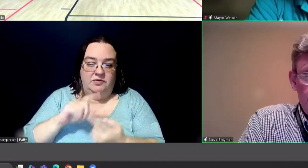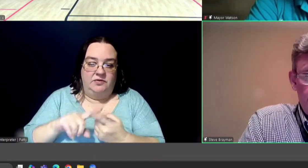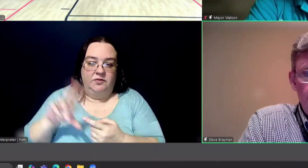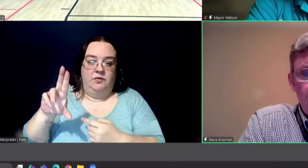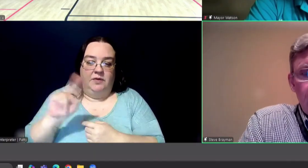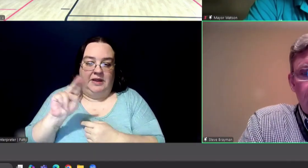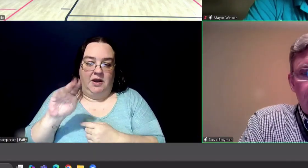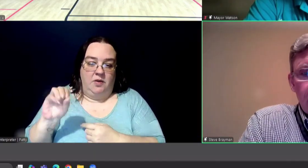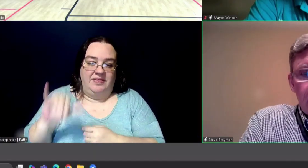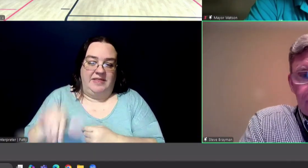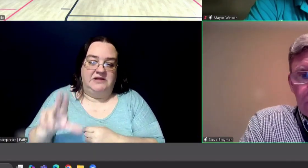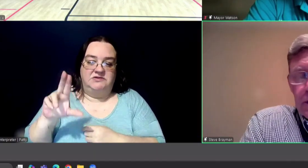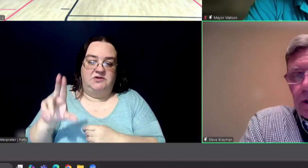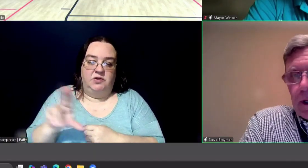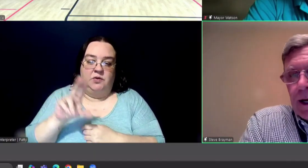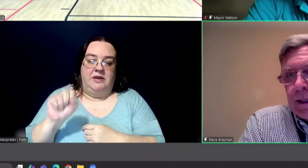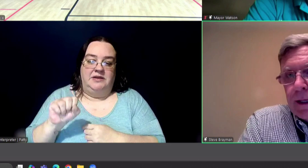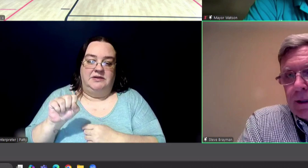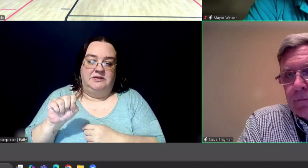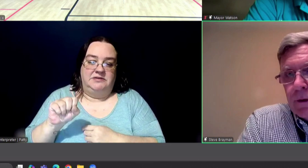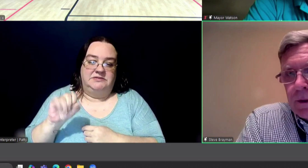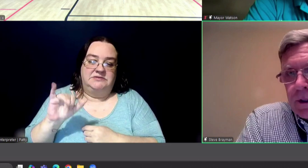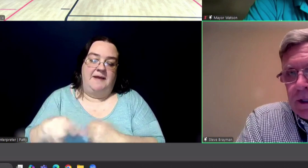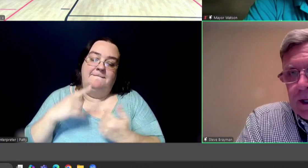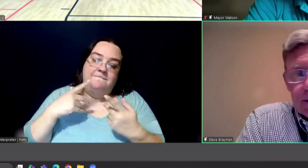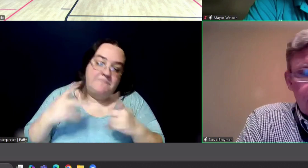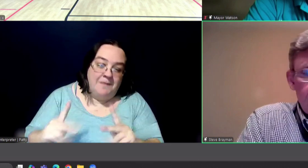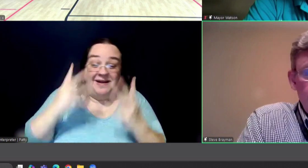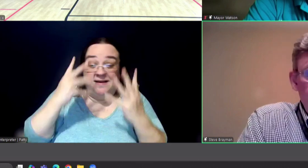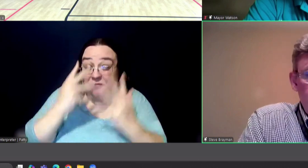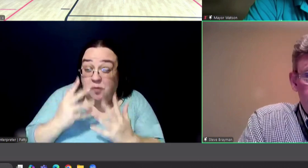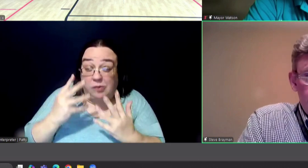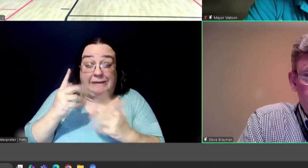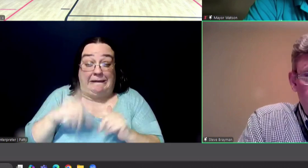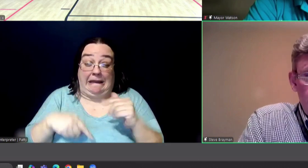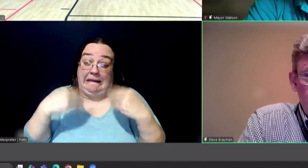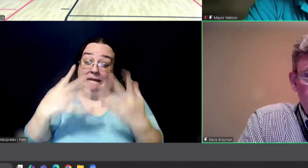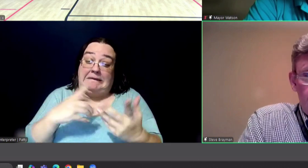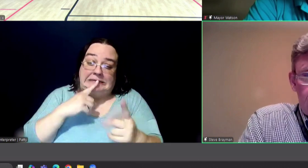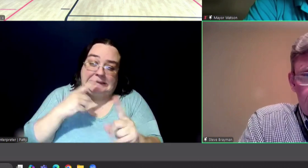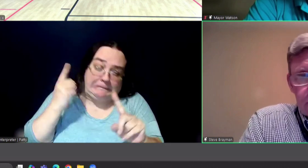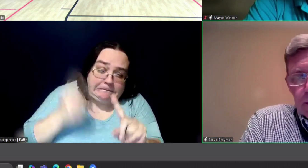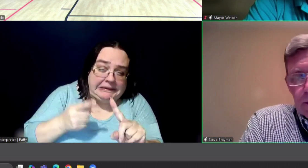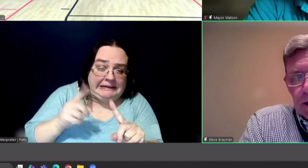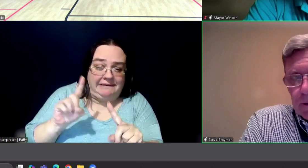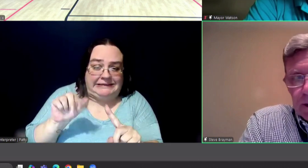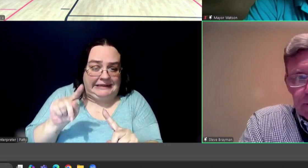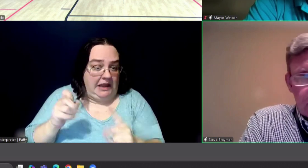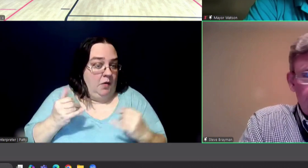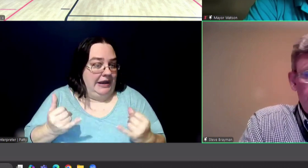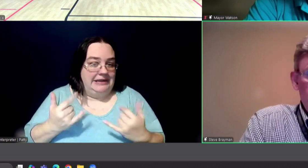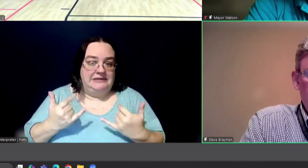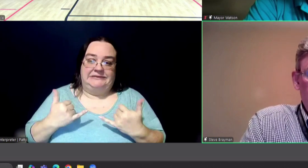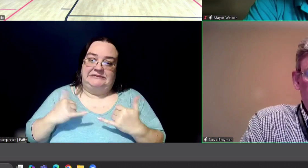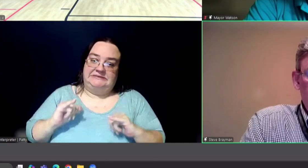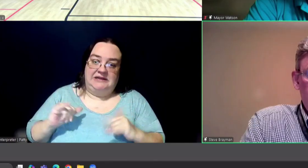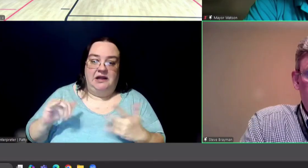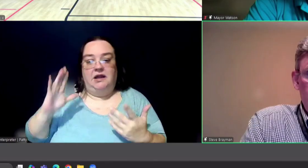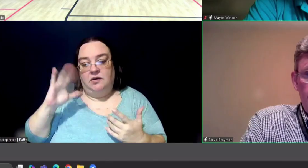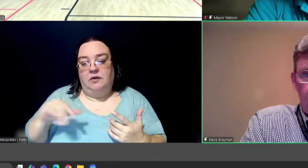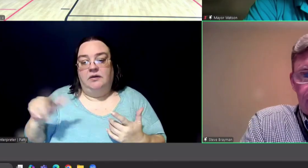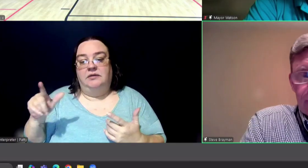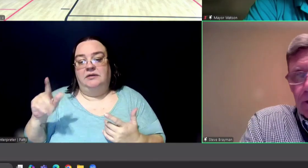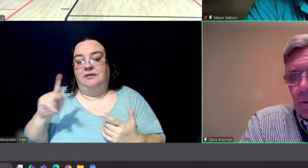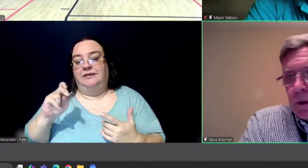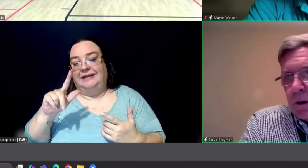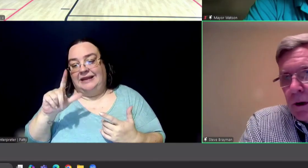occupancy permit. Unfortunately, I can't give you an exact date at this point. We're still, Keller keeps saying that